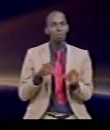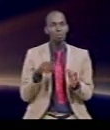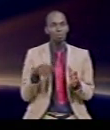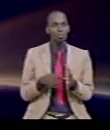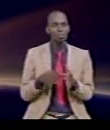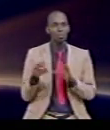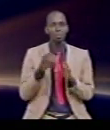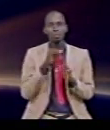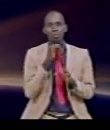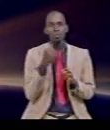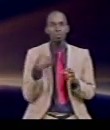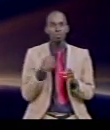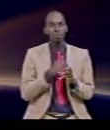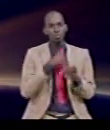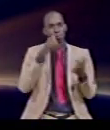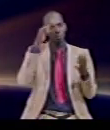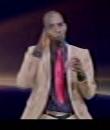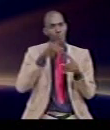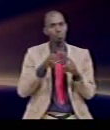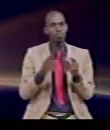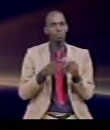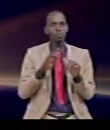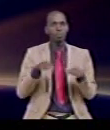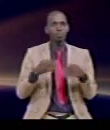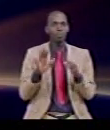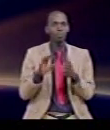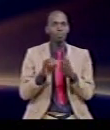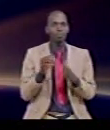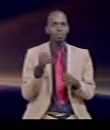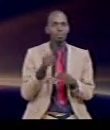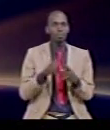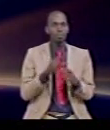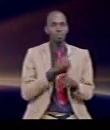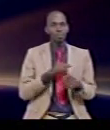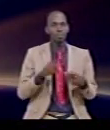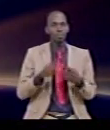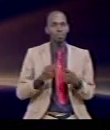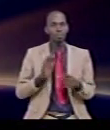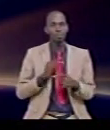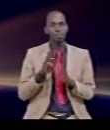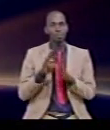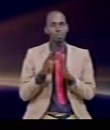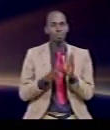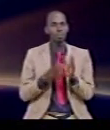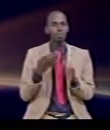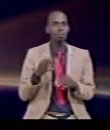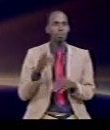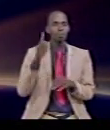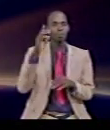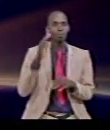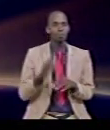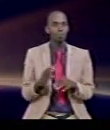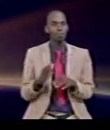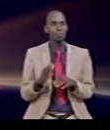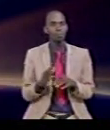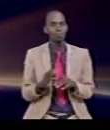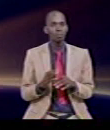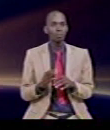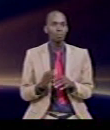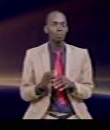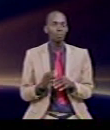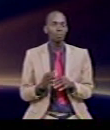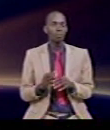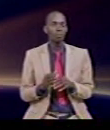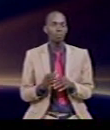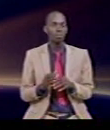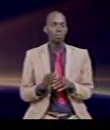also. I speak not by commandment, but by occasion of the forwardness of others, and to prove the sincerity of your